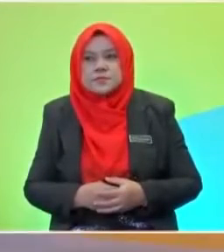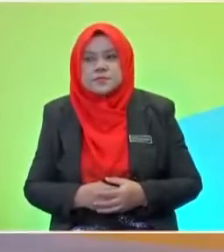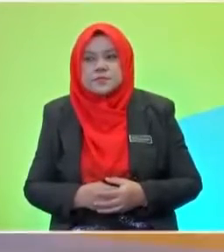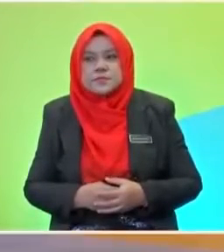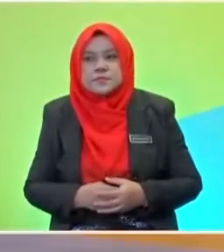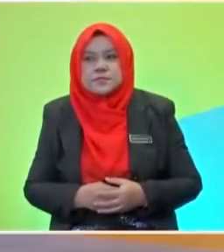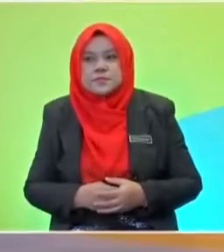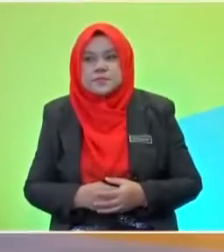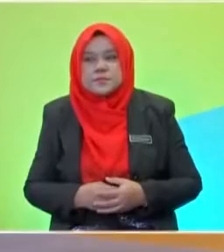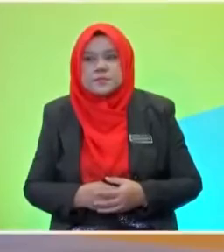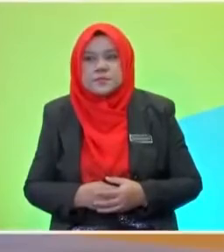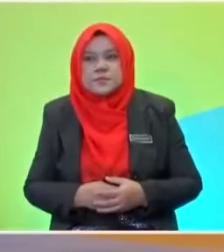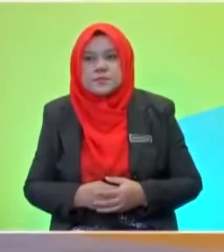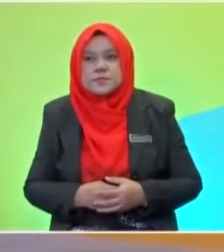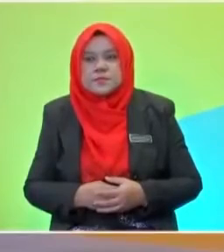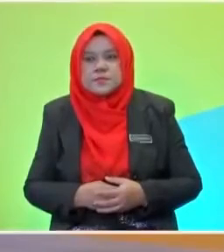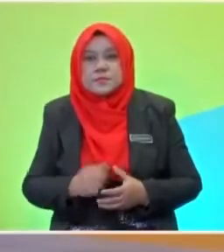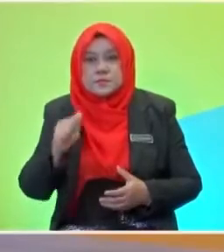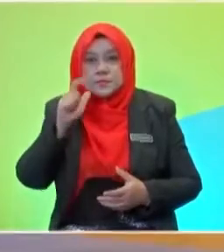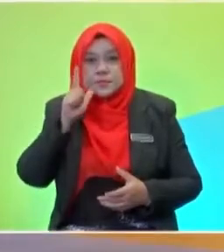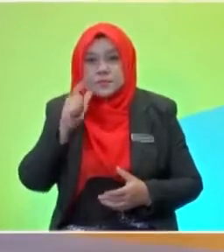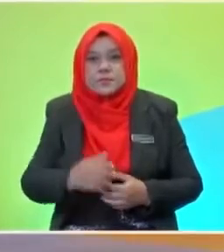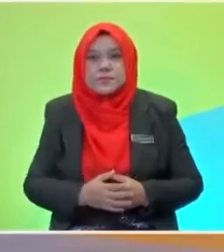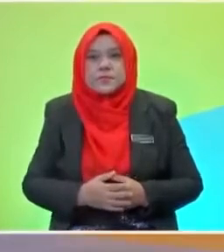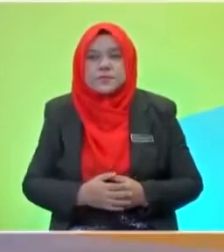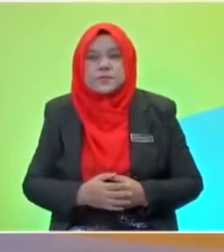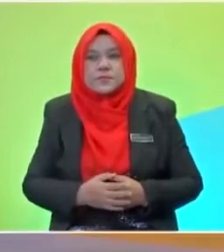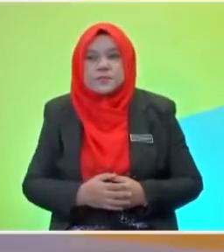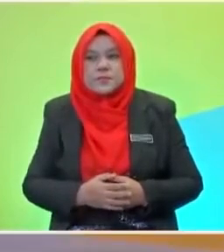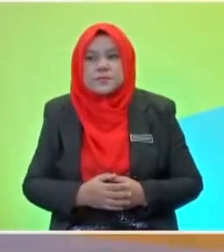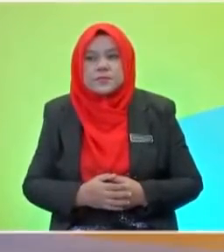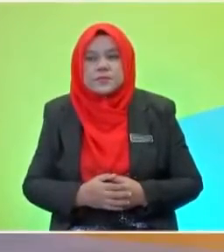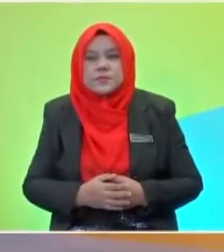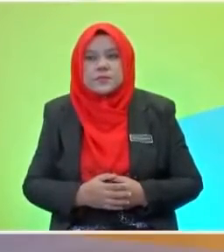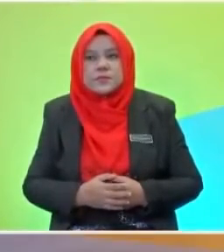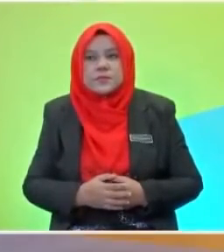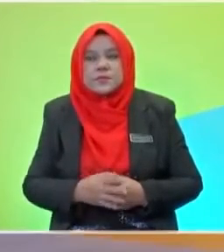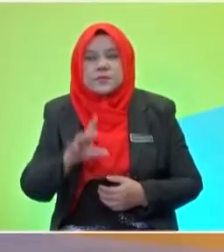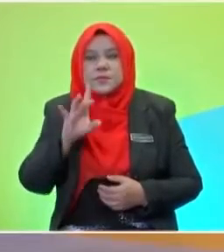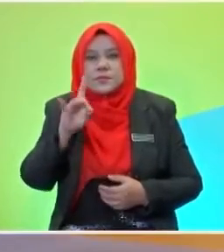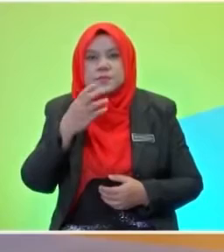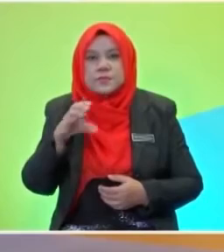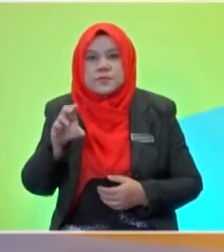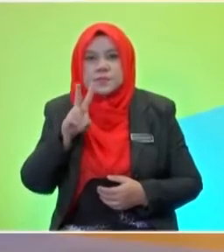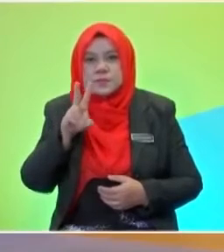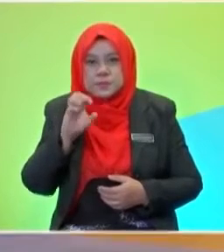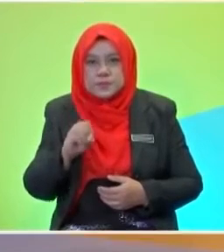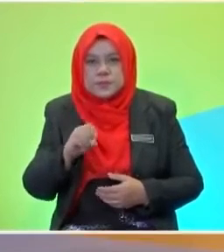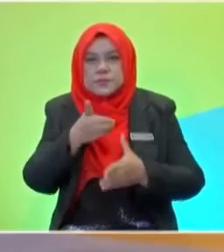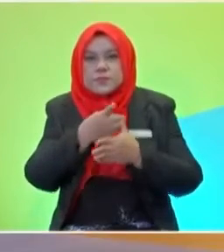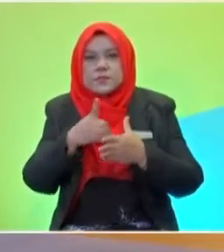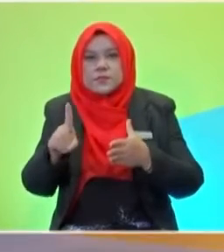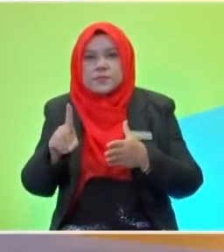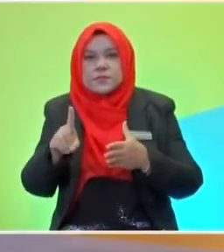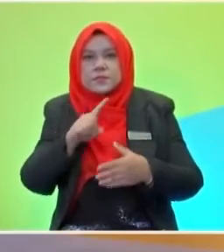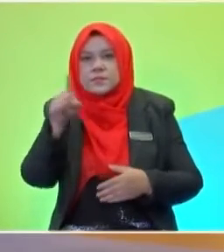is for, let's choose Alicia. Yeah, okay? Alicia. Okay, Alicia. Your question is 820 divided by